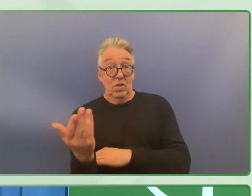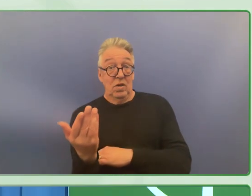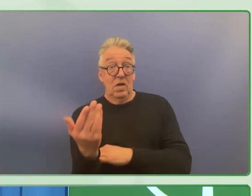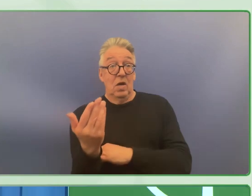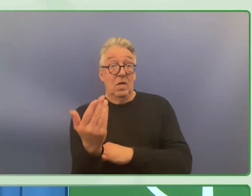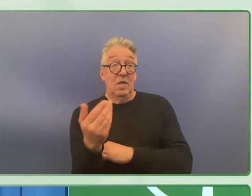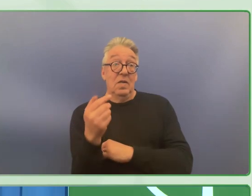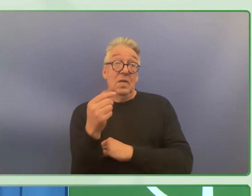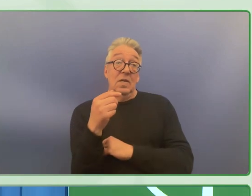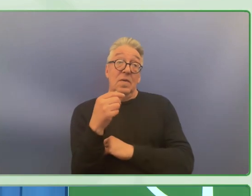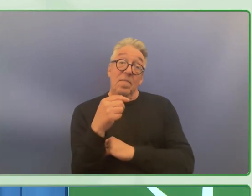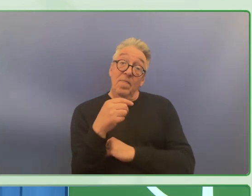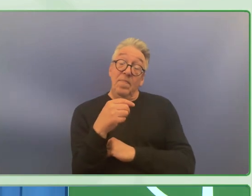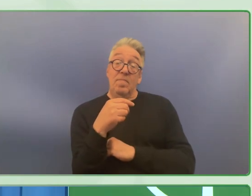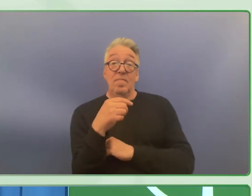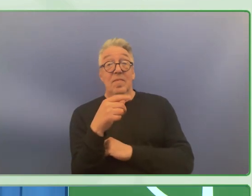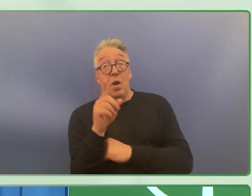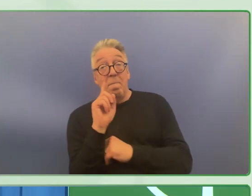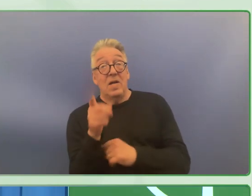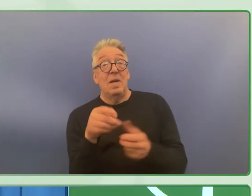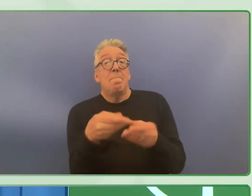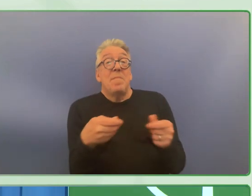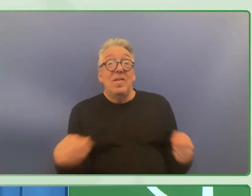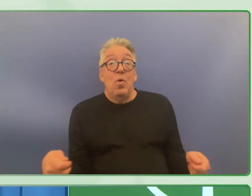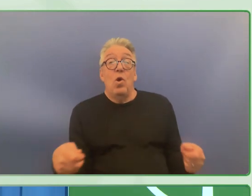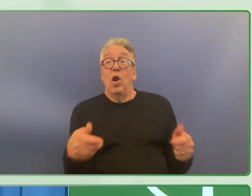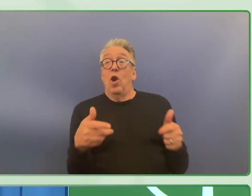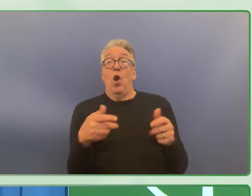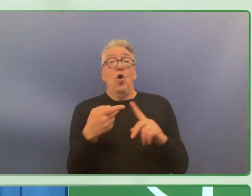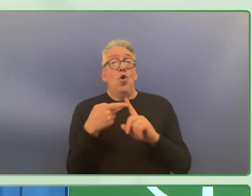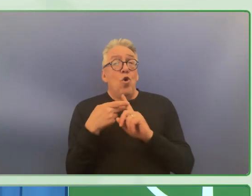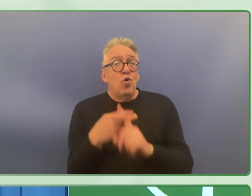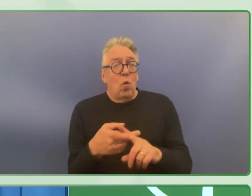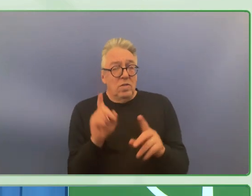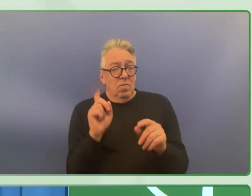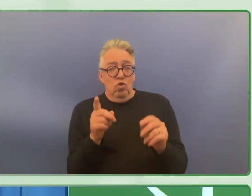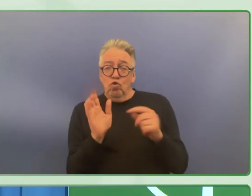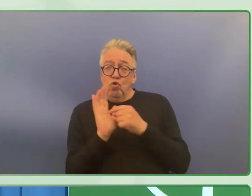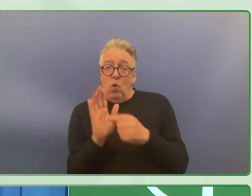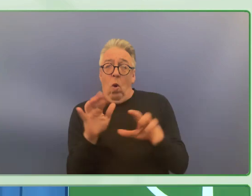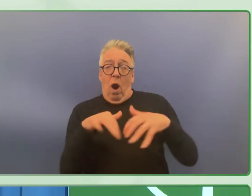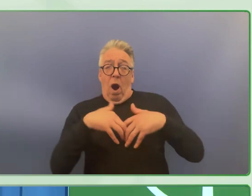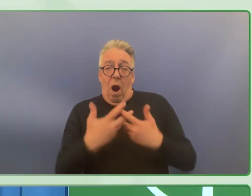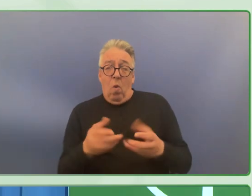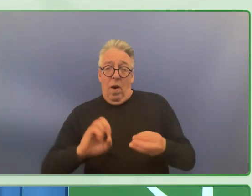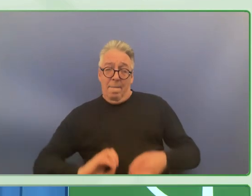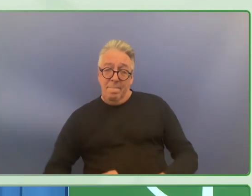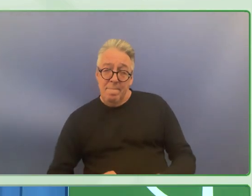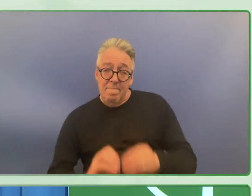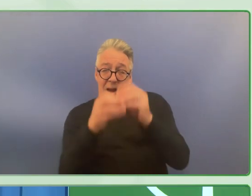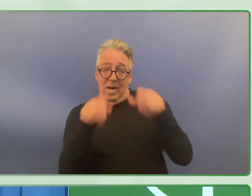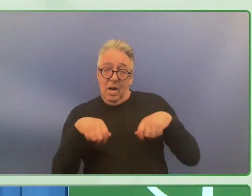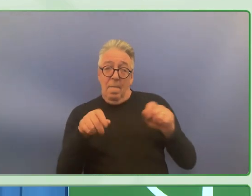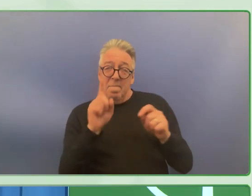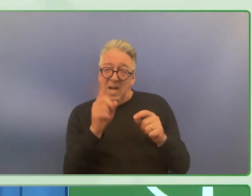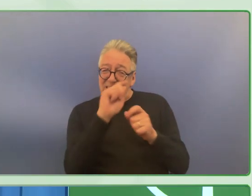They must detail materials, tools, and step-by-step journey of creating the product. They need to be precise and detailed